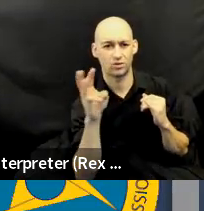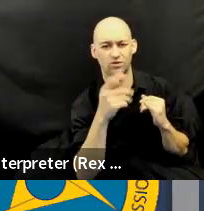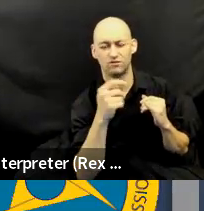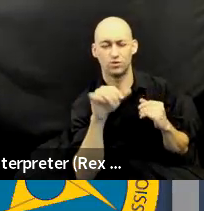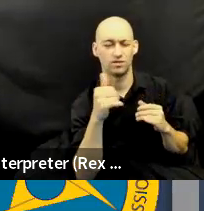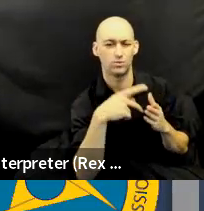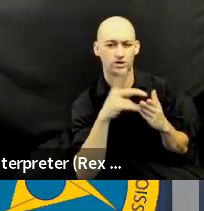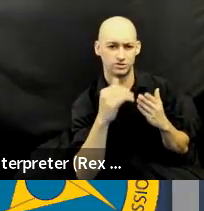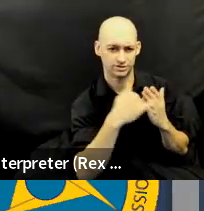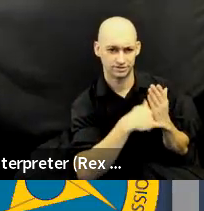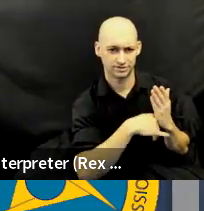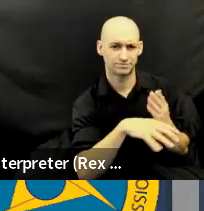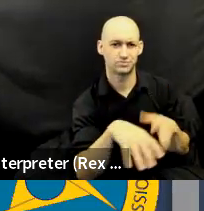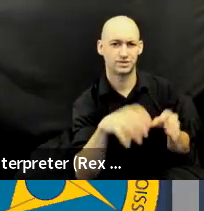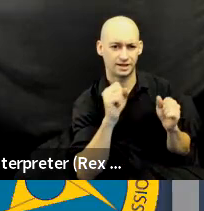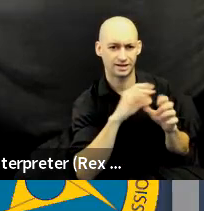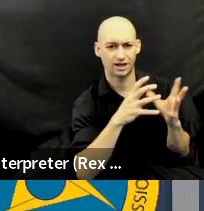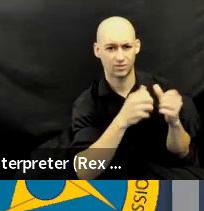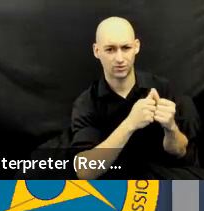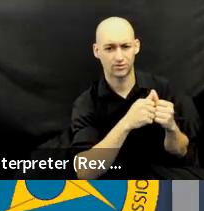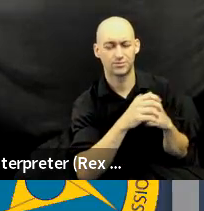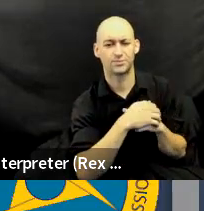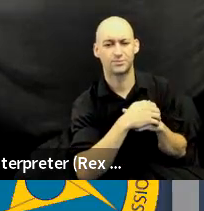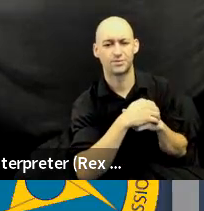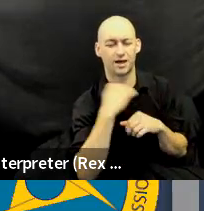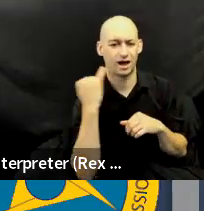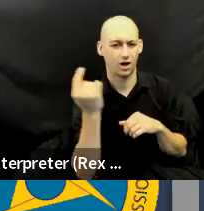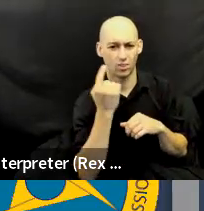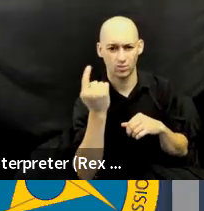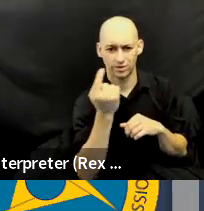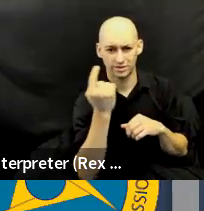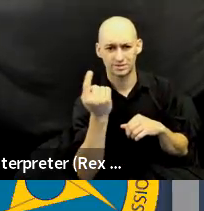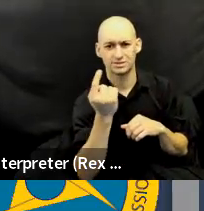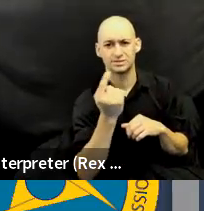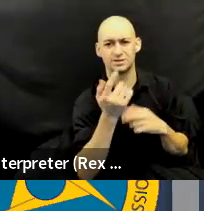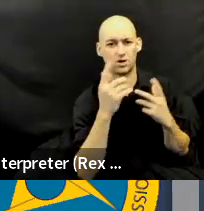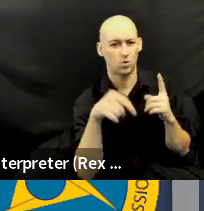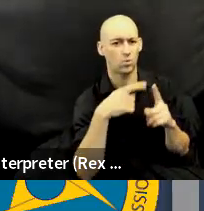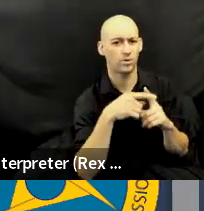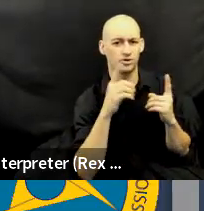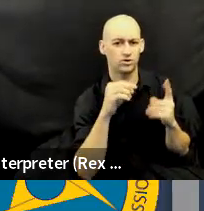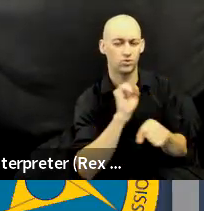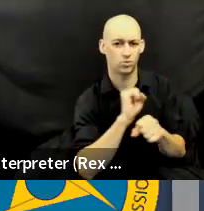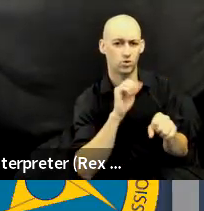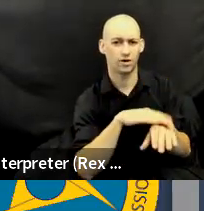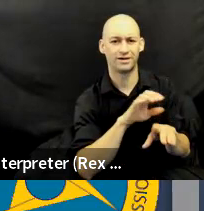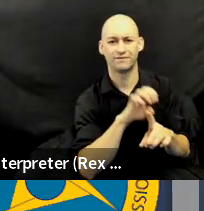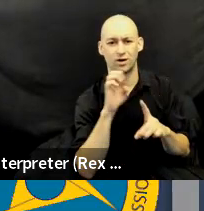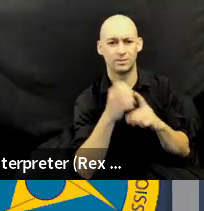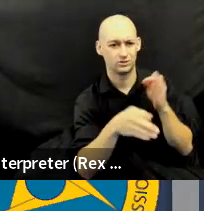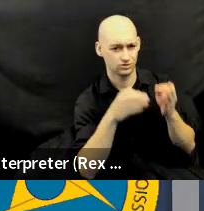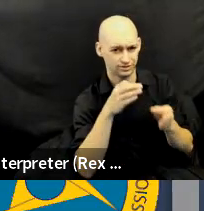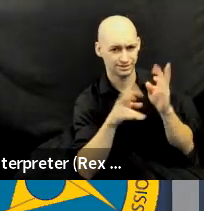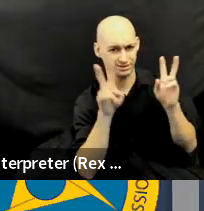together. And I always, when I do work on environmental justice issues, really